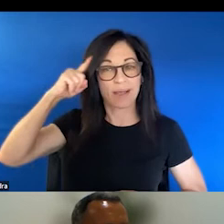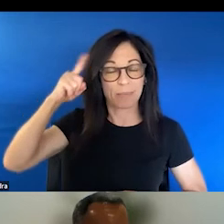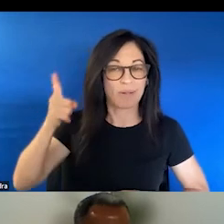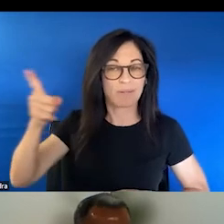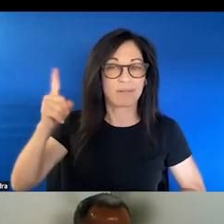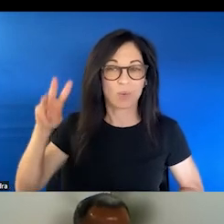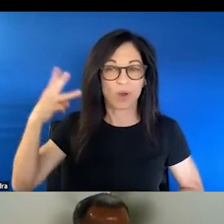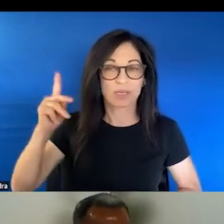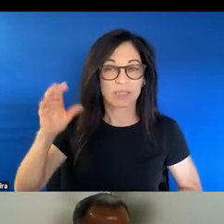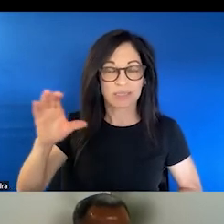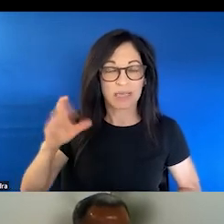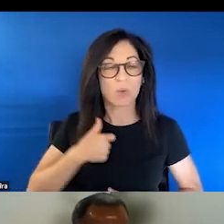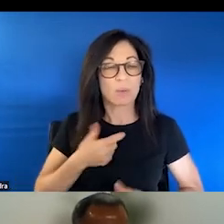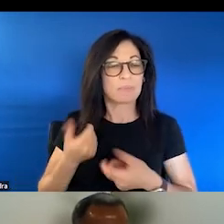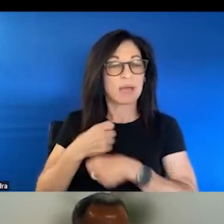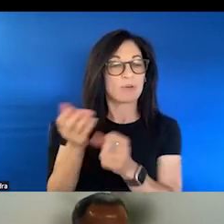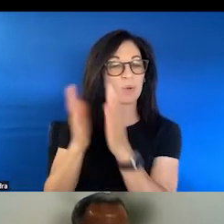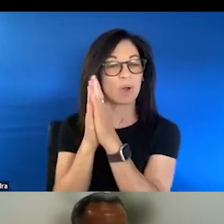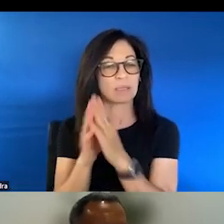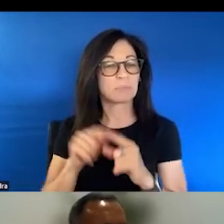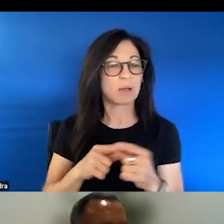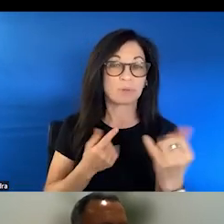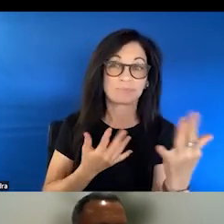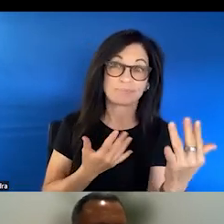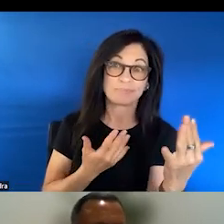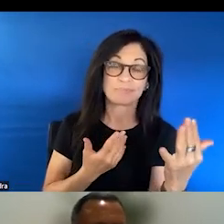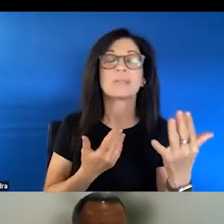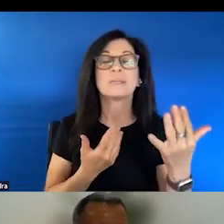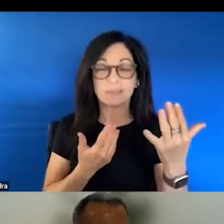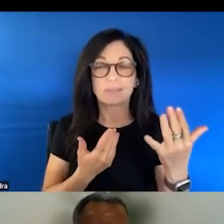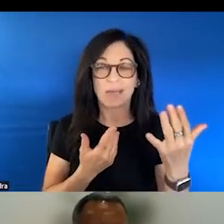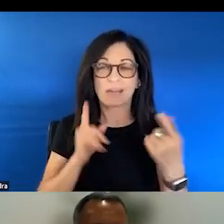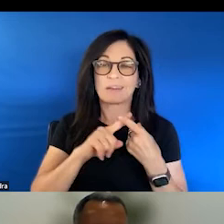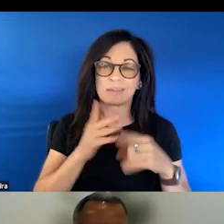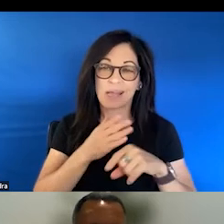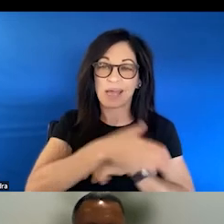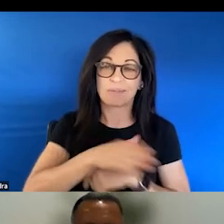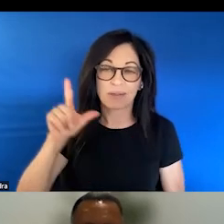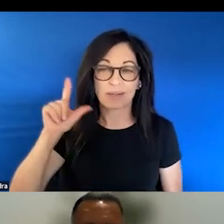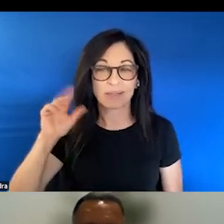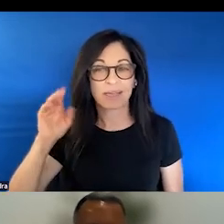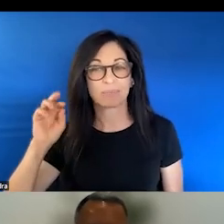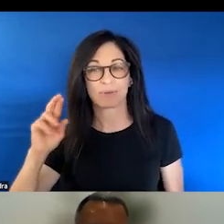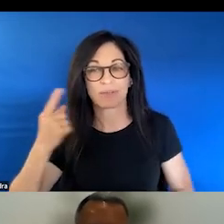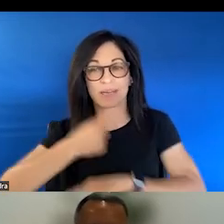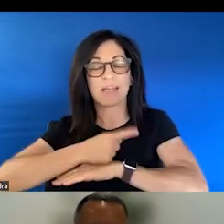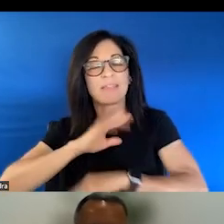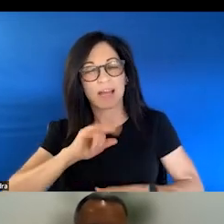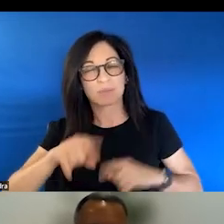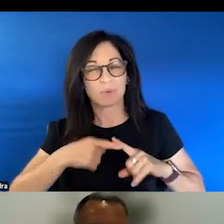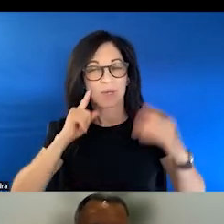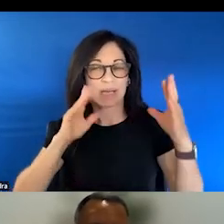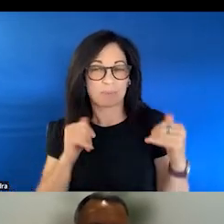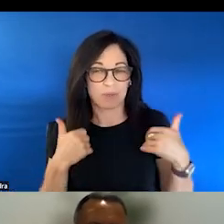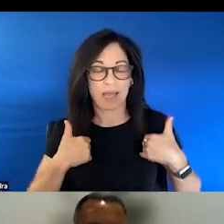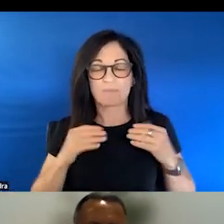may forego these until at least after Labor Day, when it is expected at that point that there'll be more